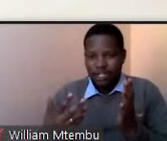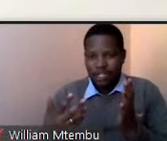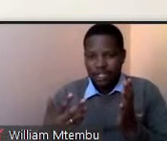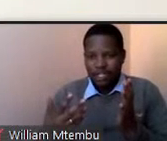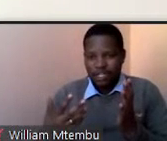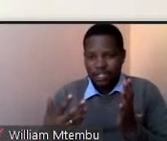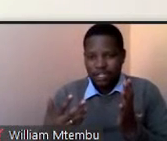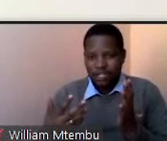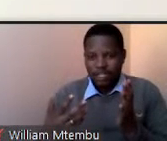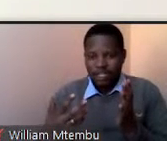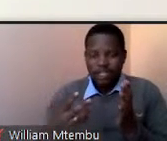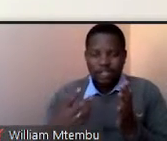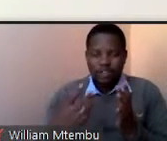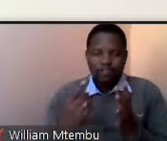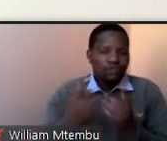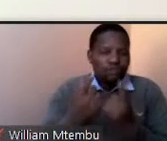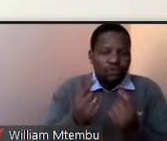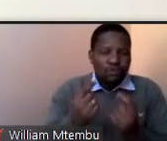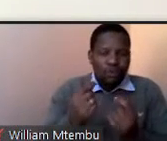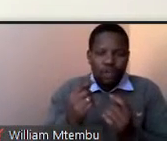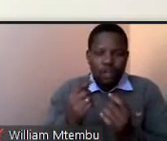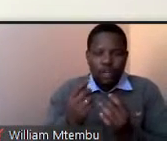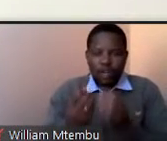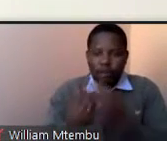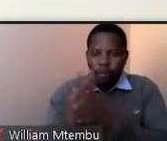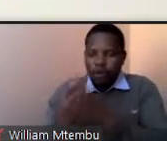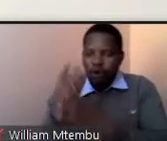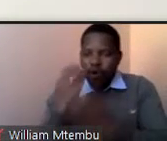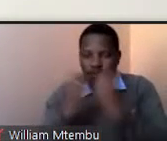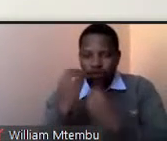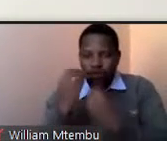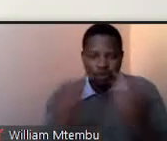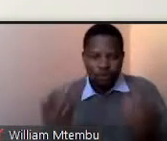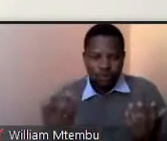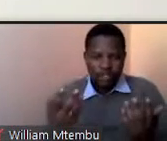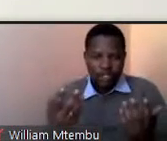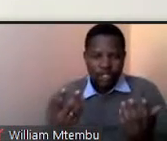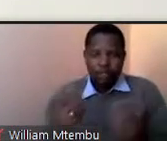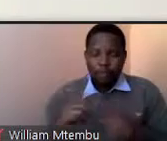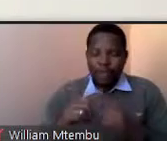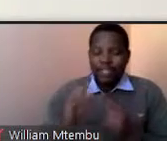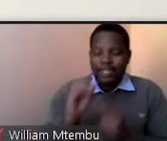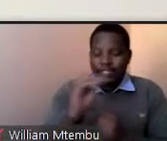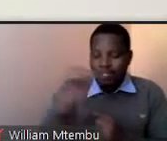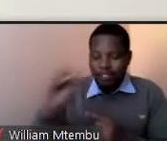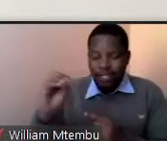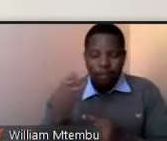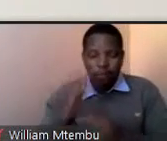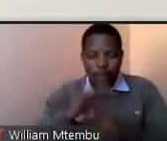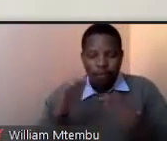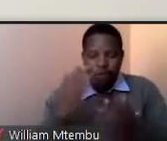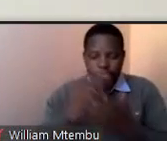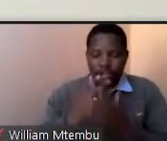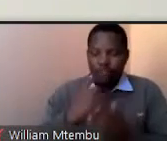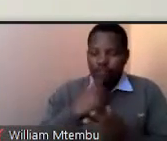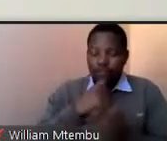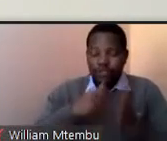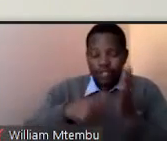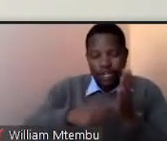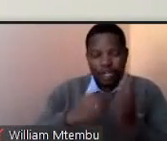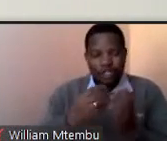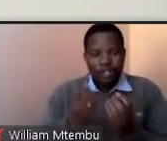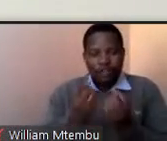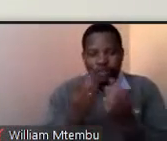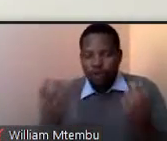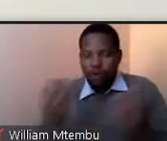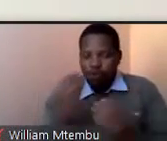in order to produce food, there is also those people who are using it to produce food. So, and however, in